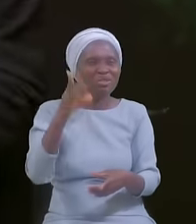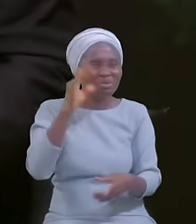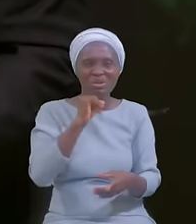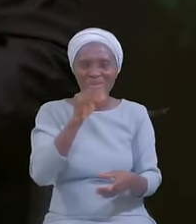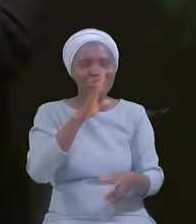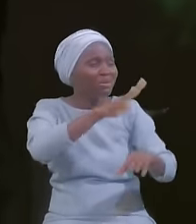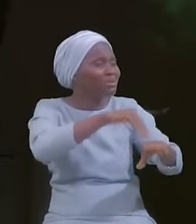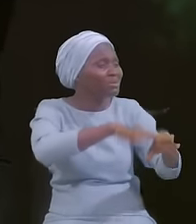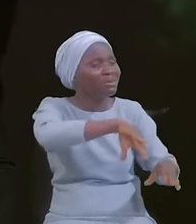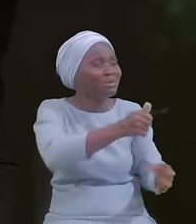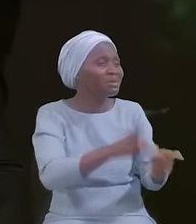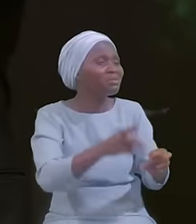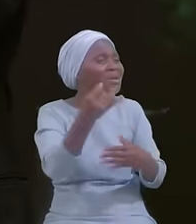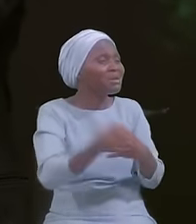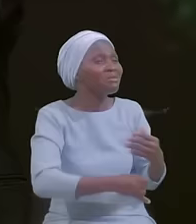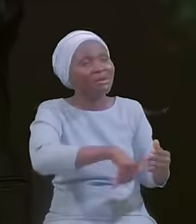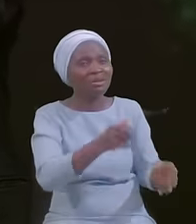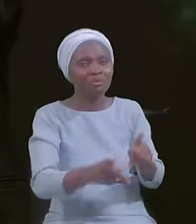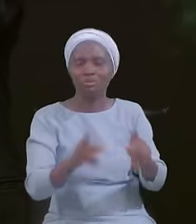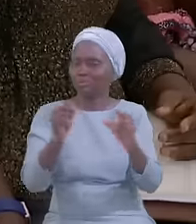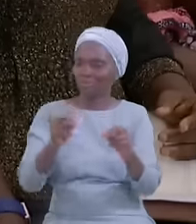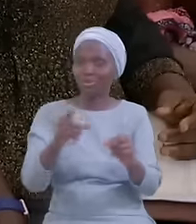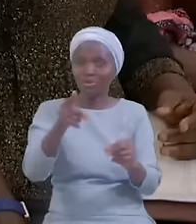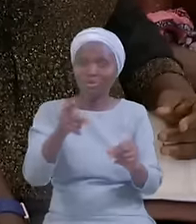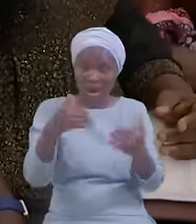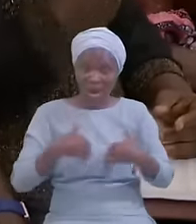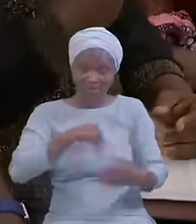other people. Now the authority is with you.